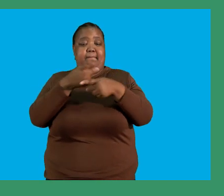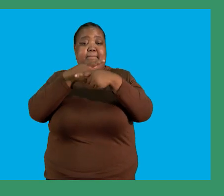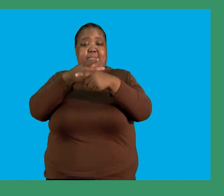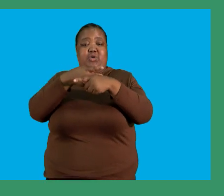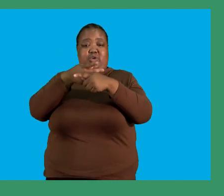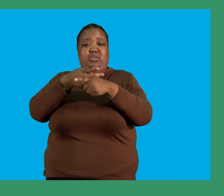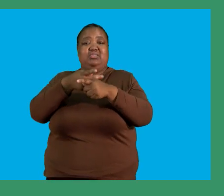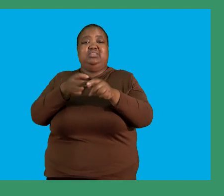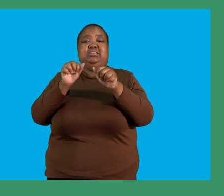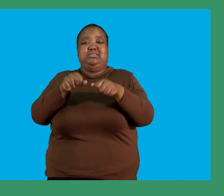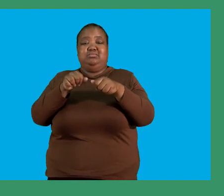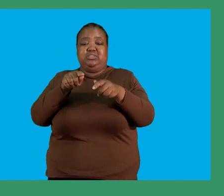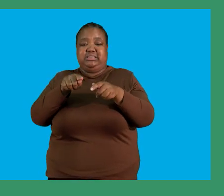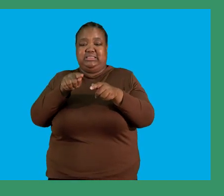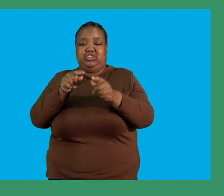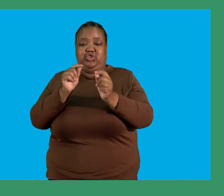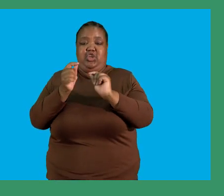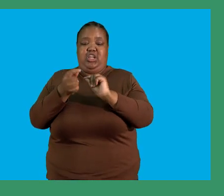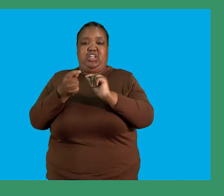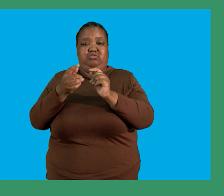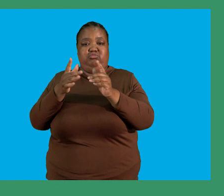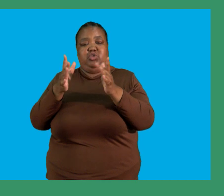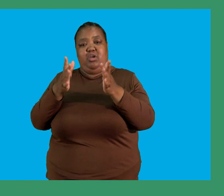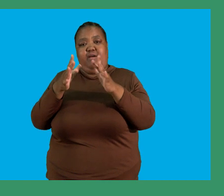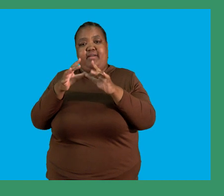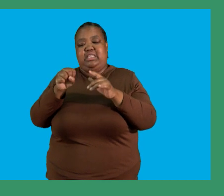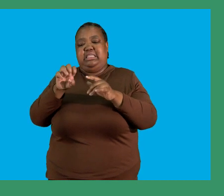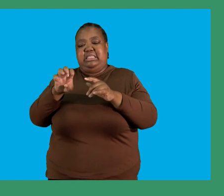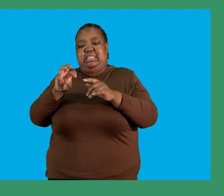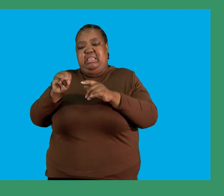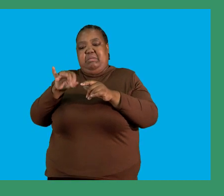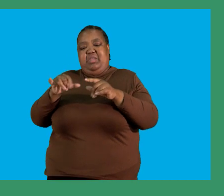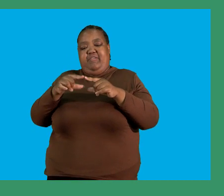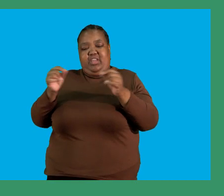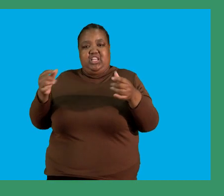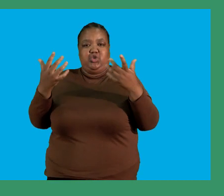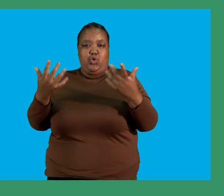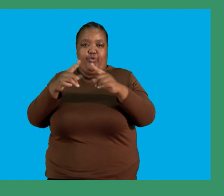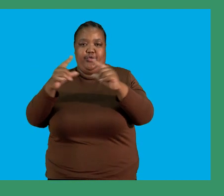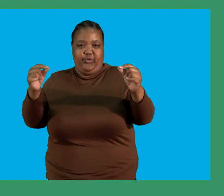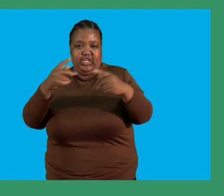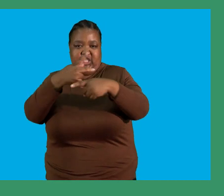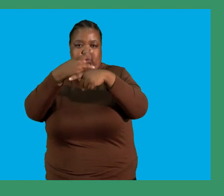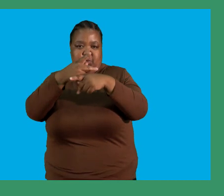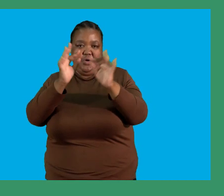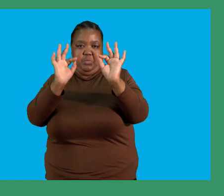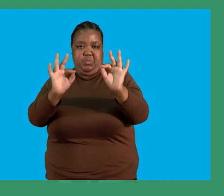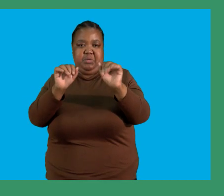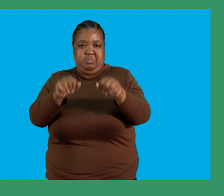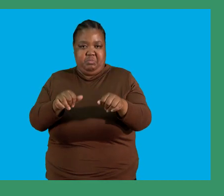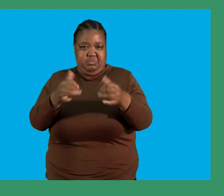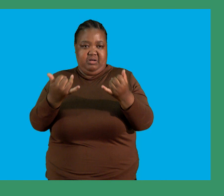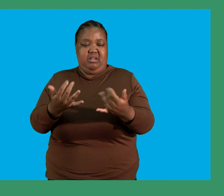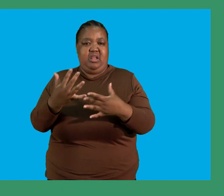manufacturing. So they take the products into and turn them into semi-finished or finished products. We